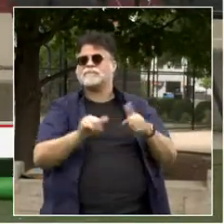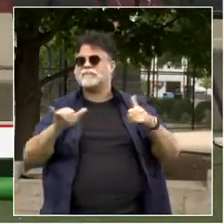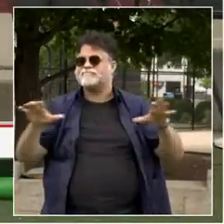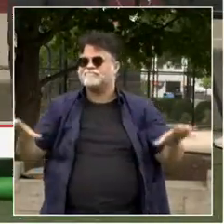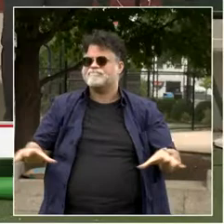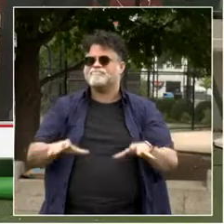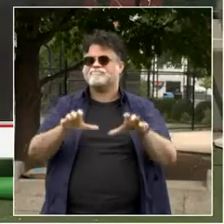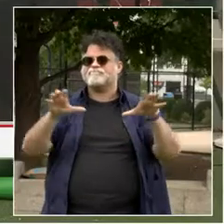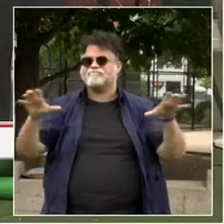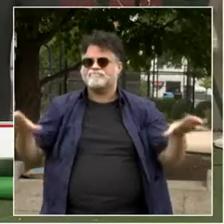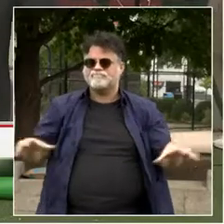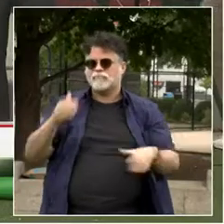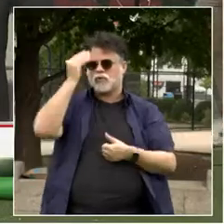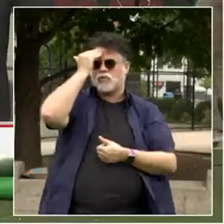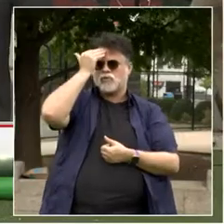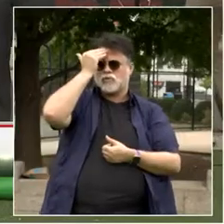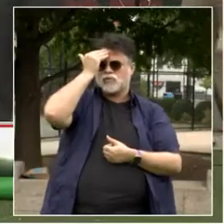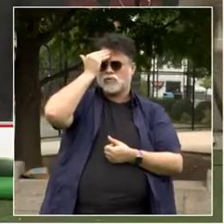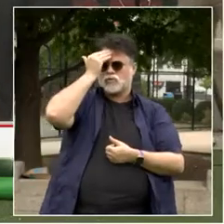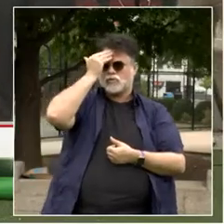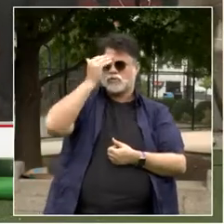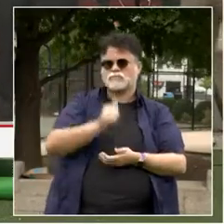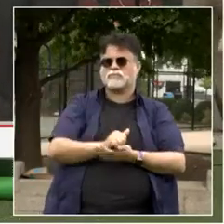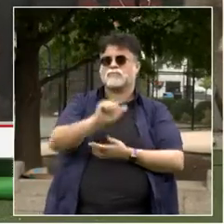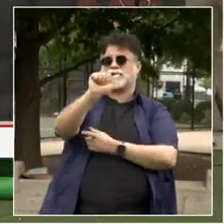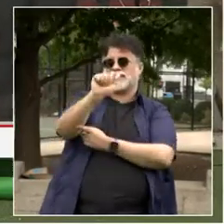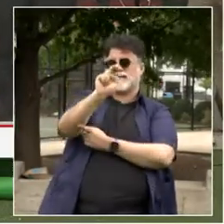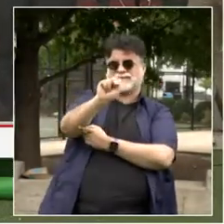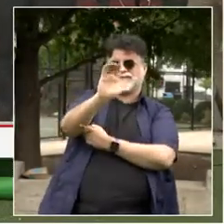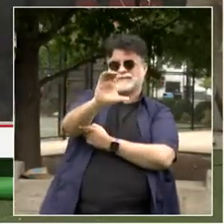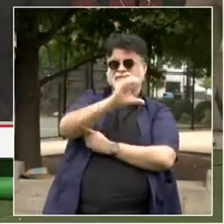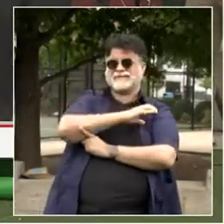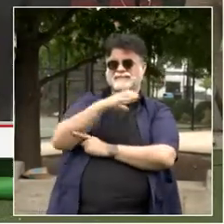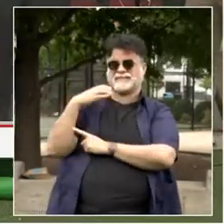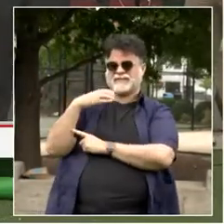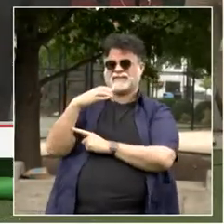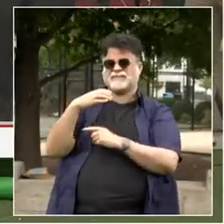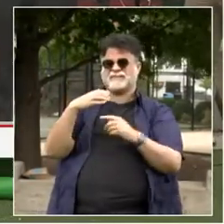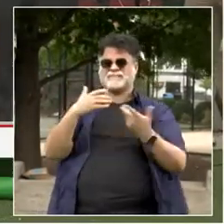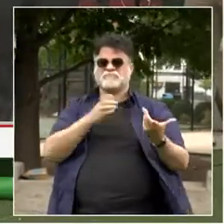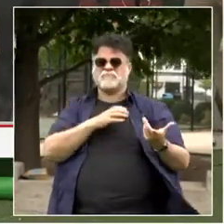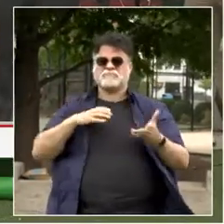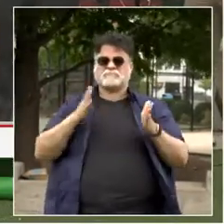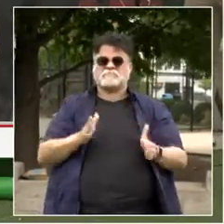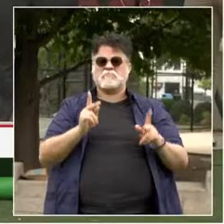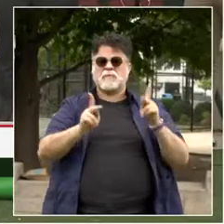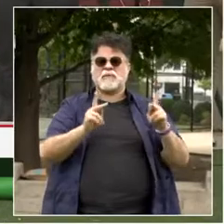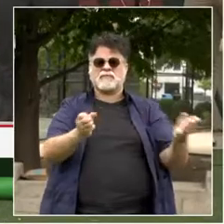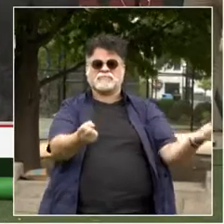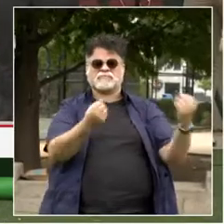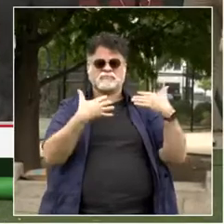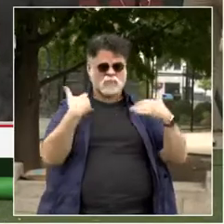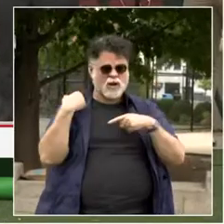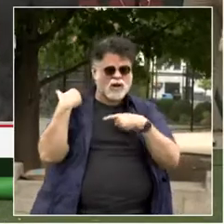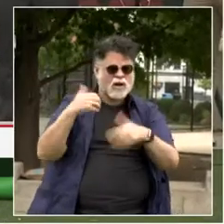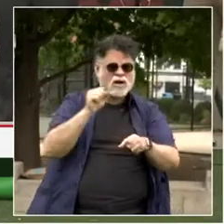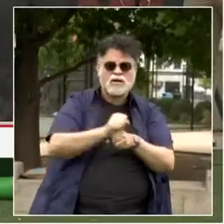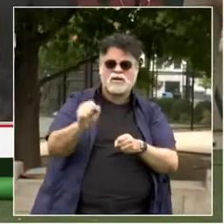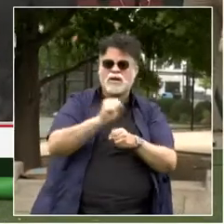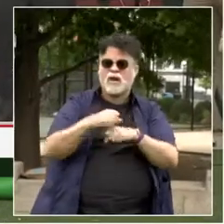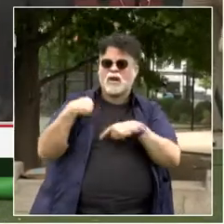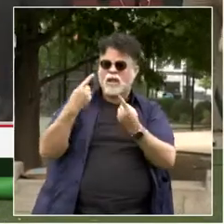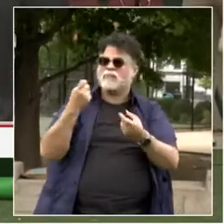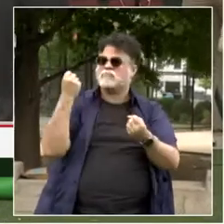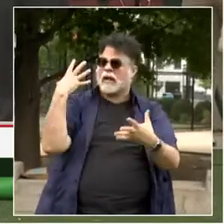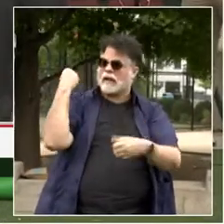commissioners can come to a groundbreaking for something that the community has been working on for so long that it means a